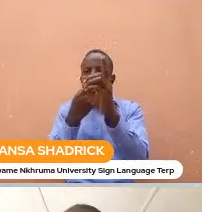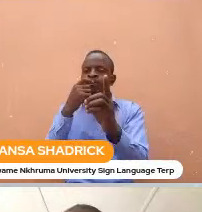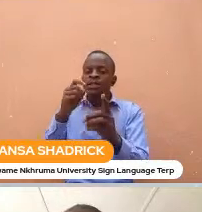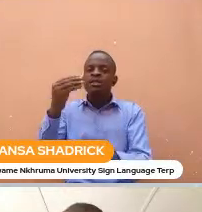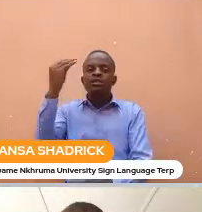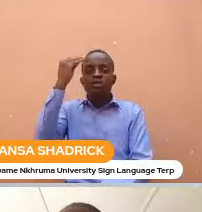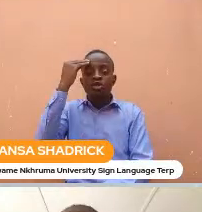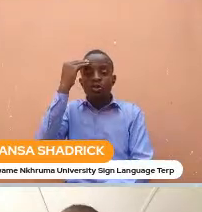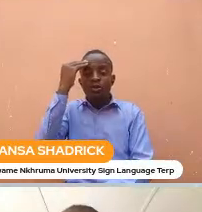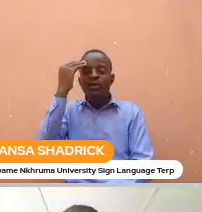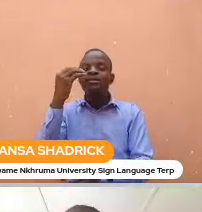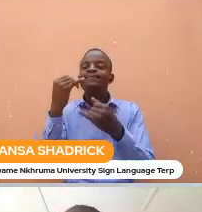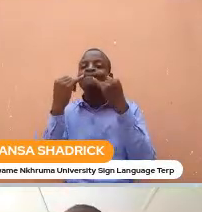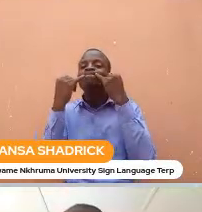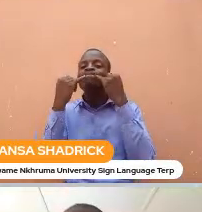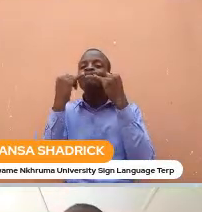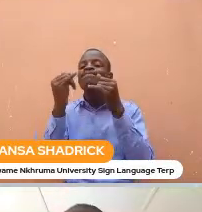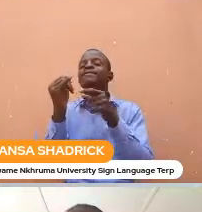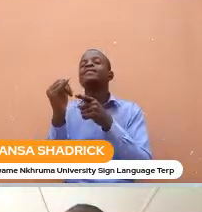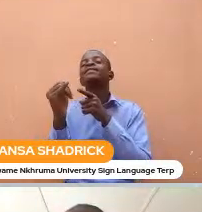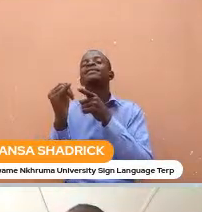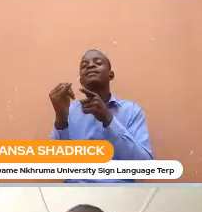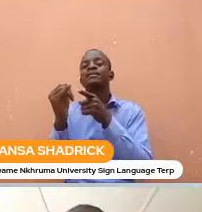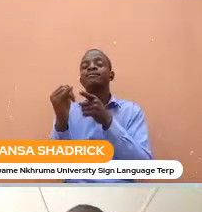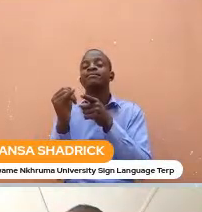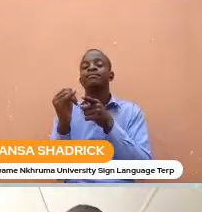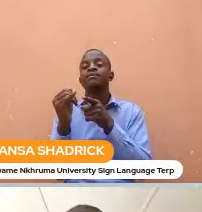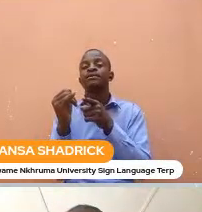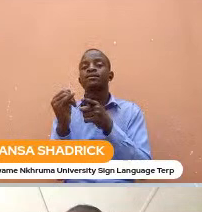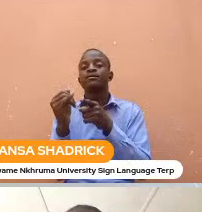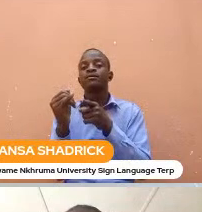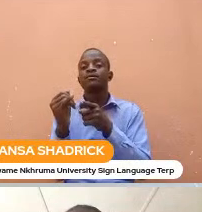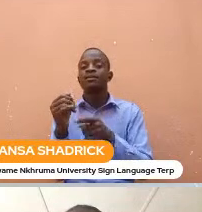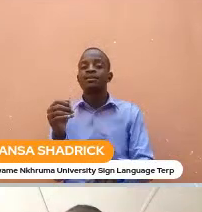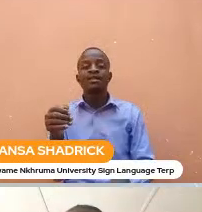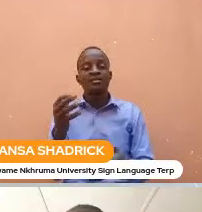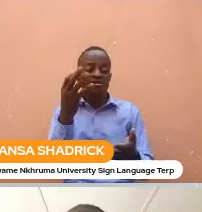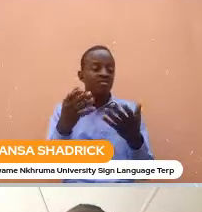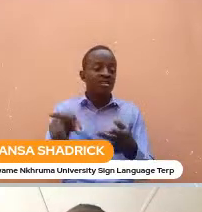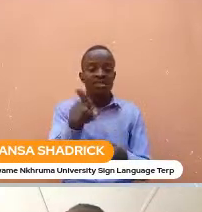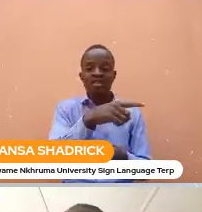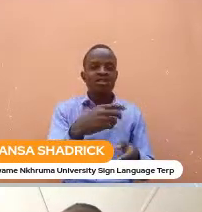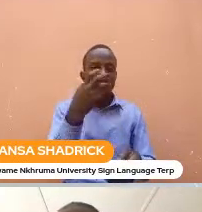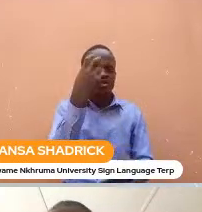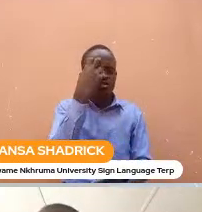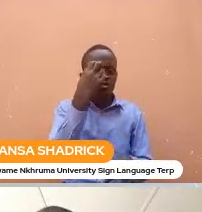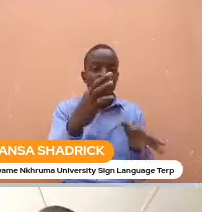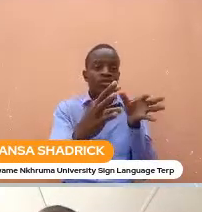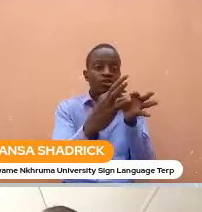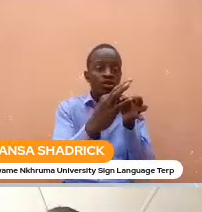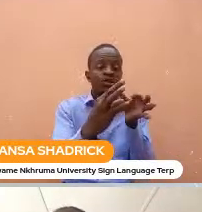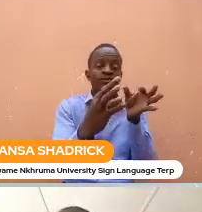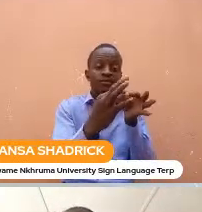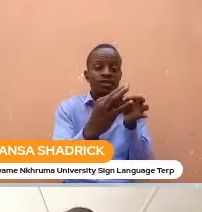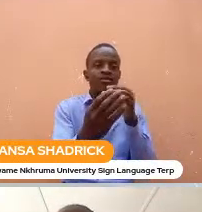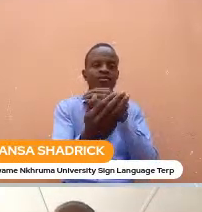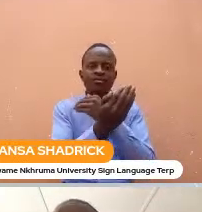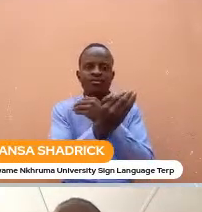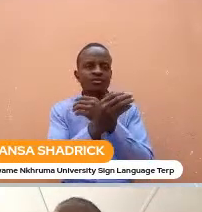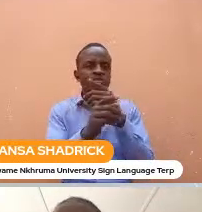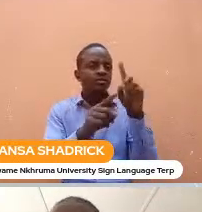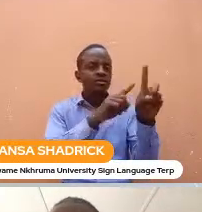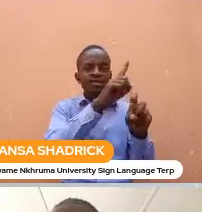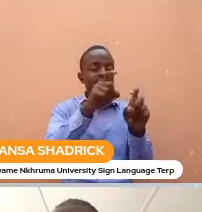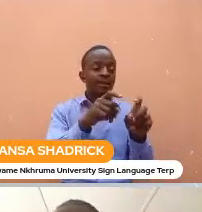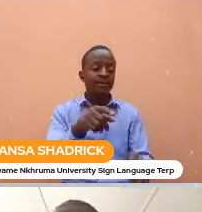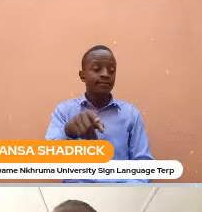very critical role. So great stuff. Remember, you can also join the conversation, our online audience. We are asking the question: should young people